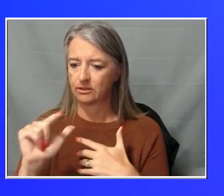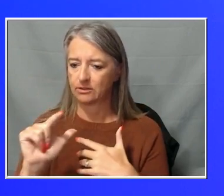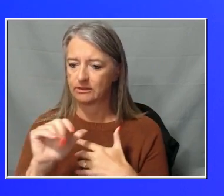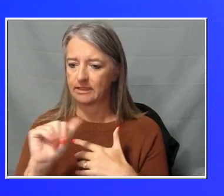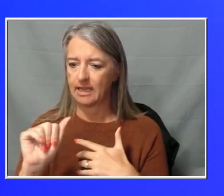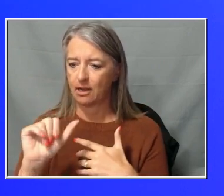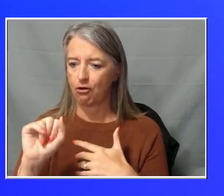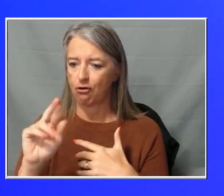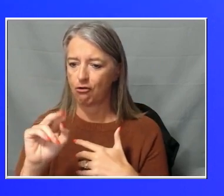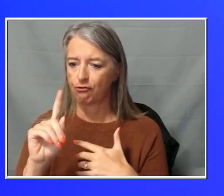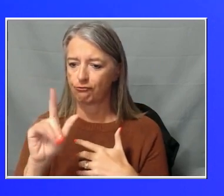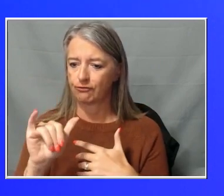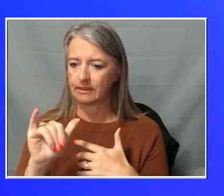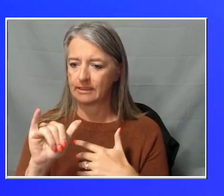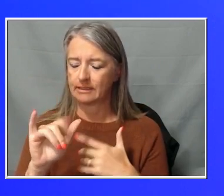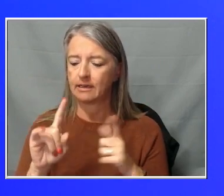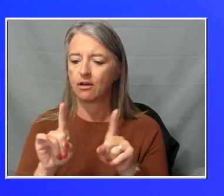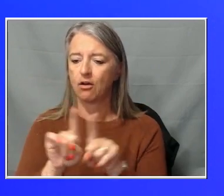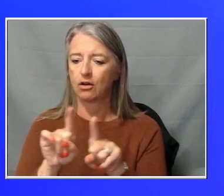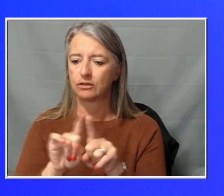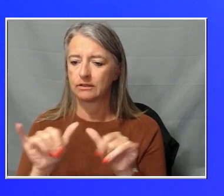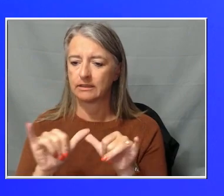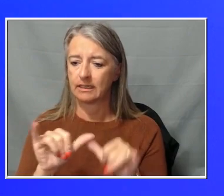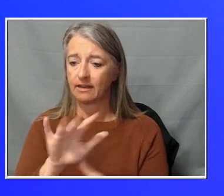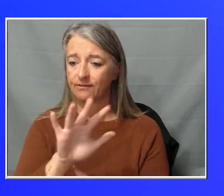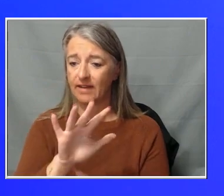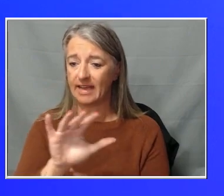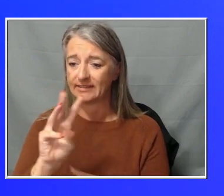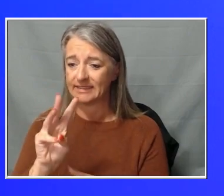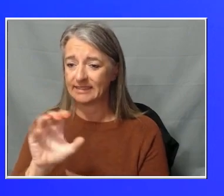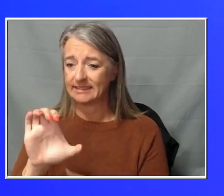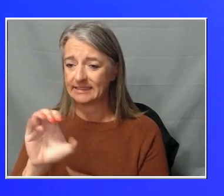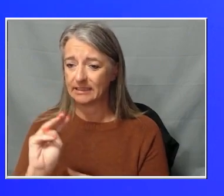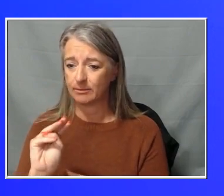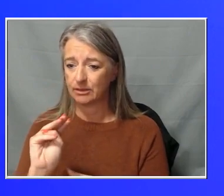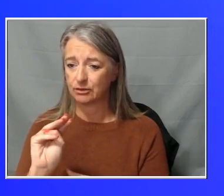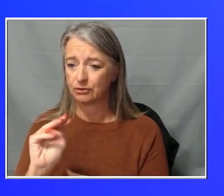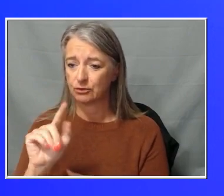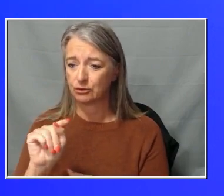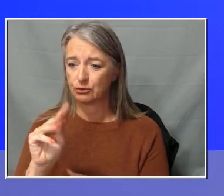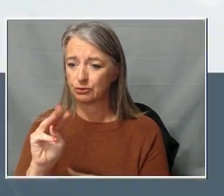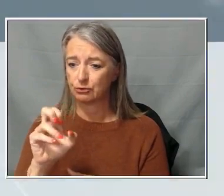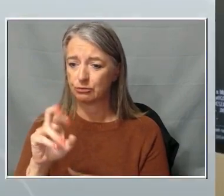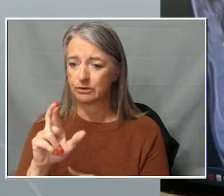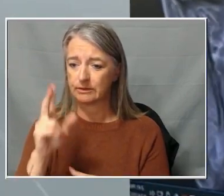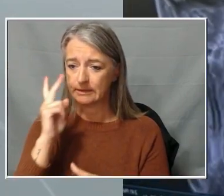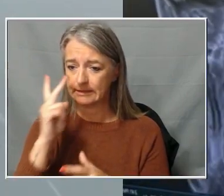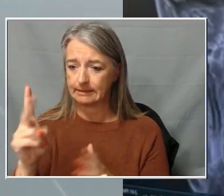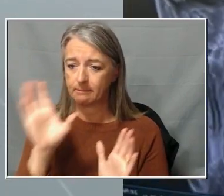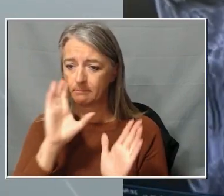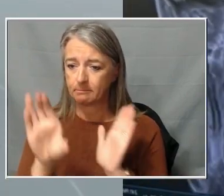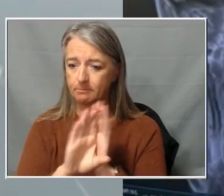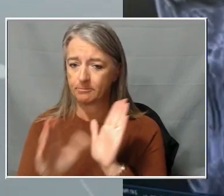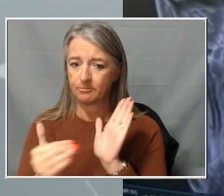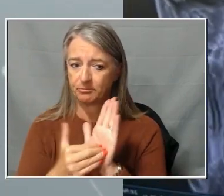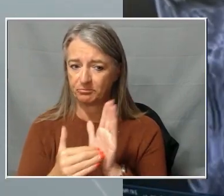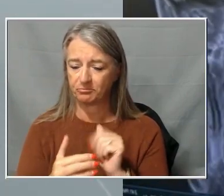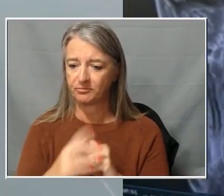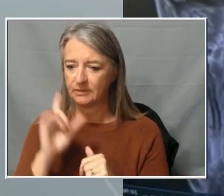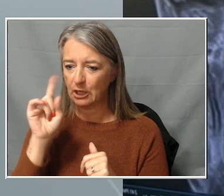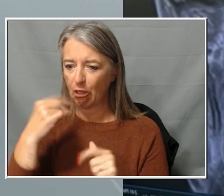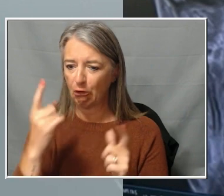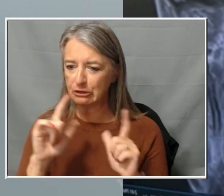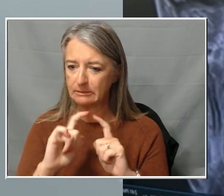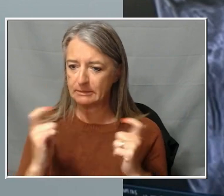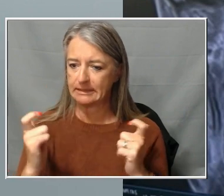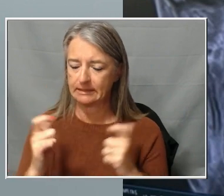critical. And then you have the size. We're talking 5-6 centimeter tumor. If we can pull that back up again just to see what you're talking about, because it looks large. Yeah, and if